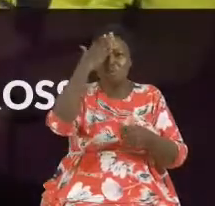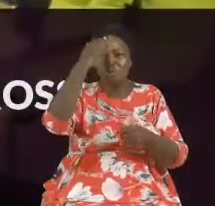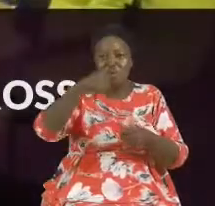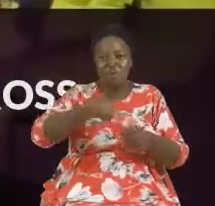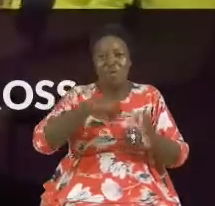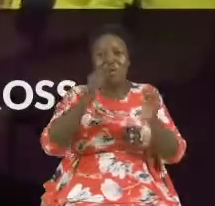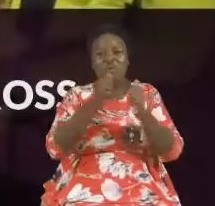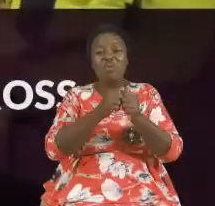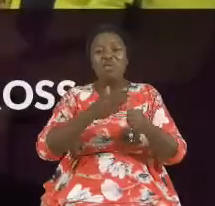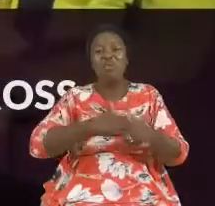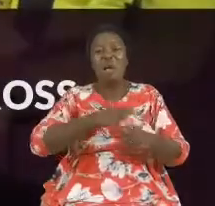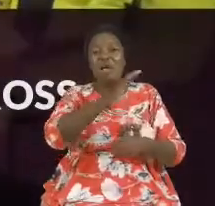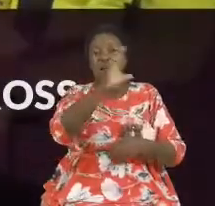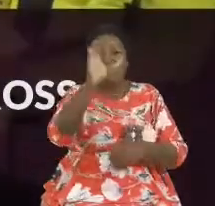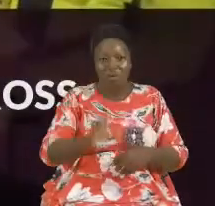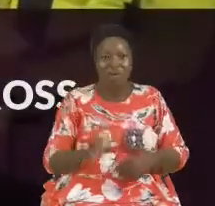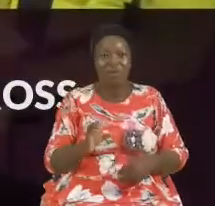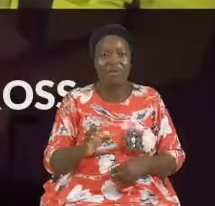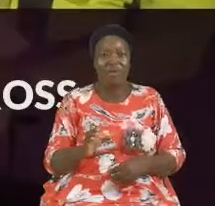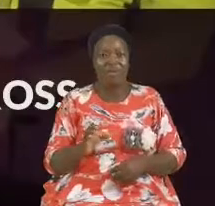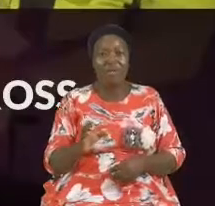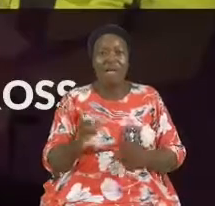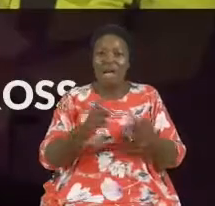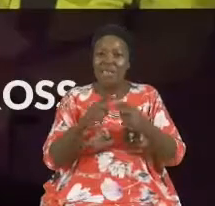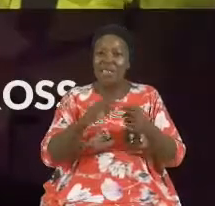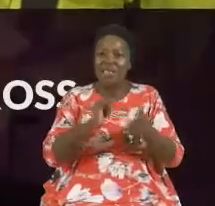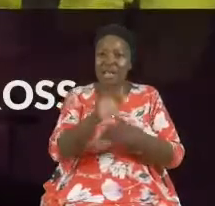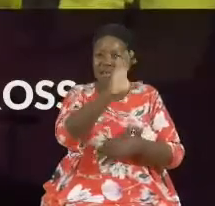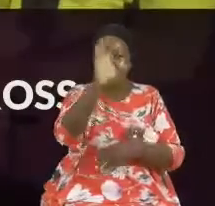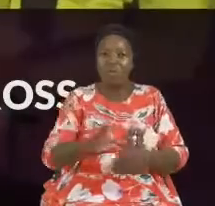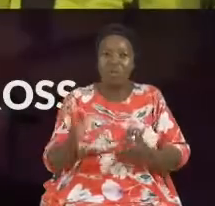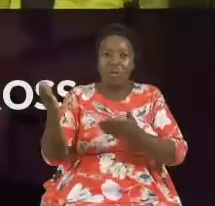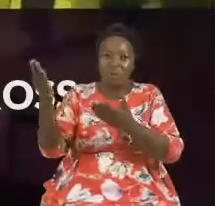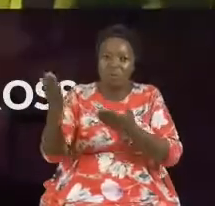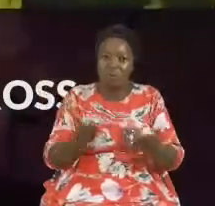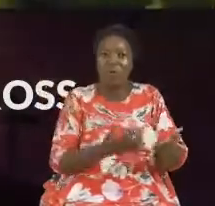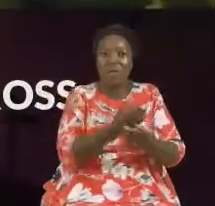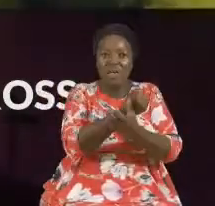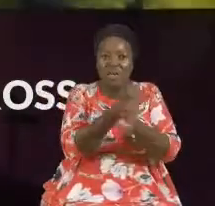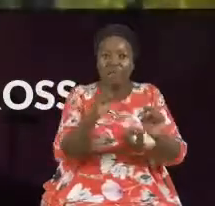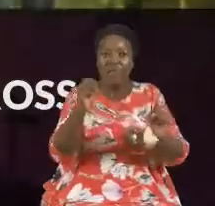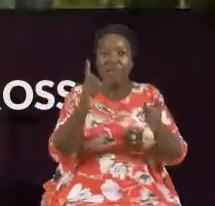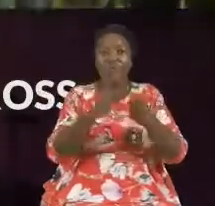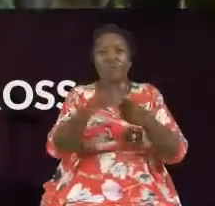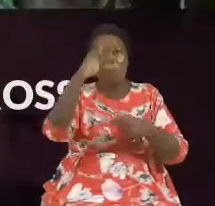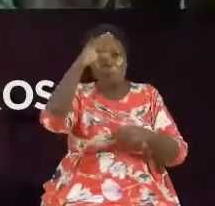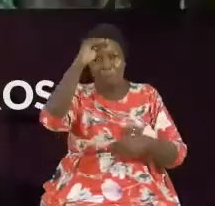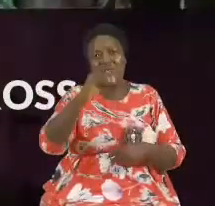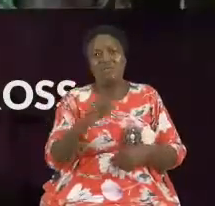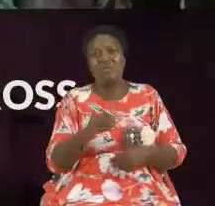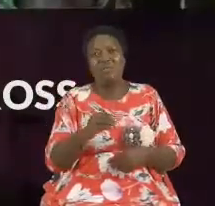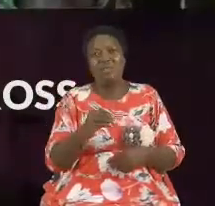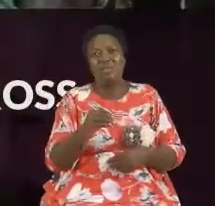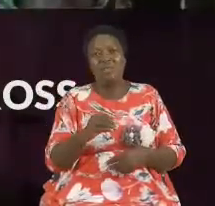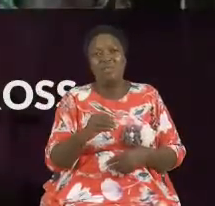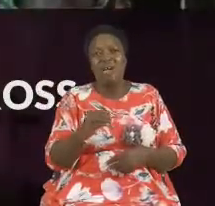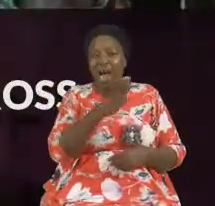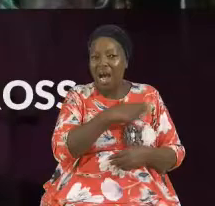identify with him. And the cross brought redemption to